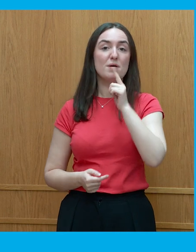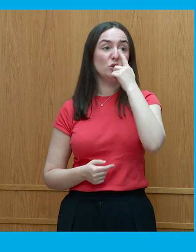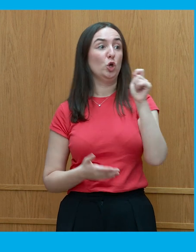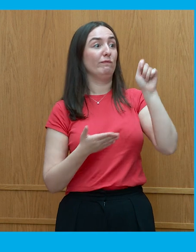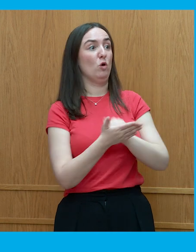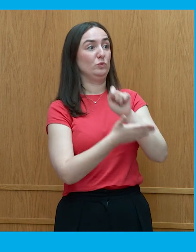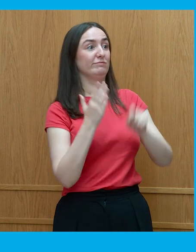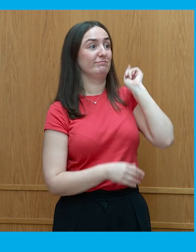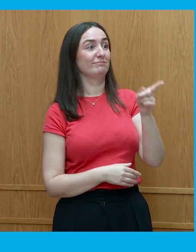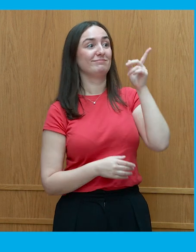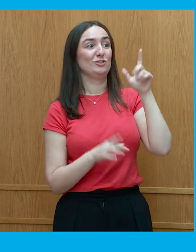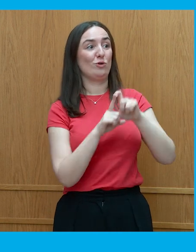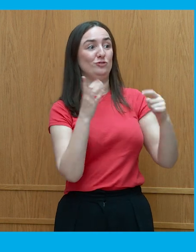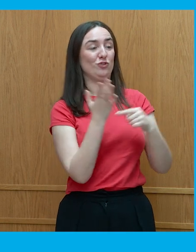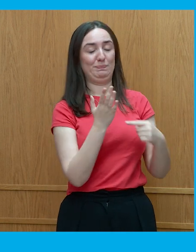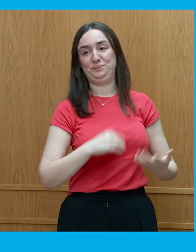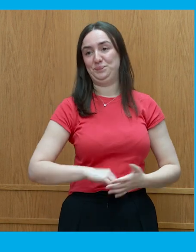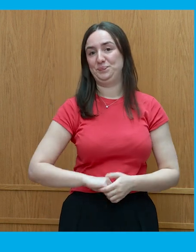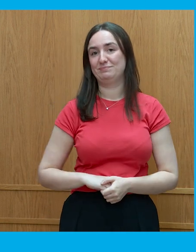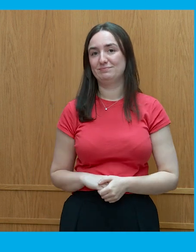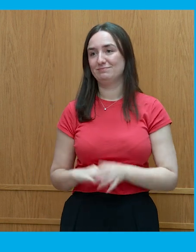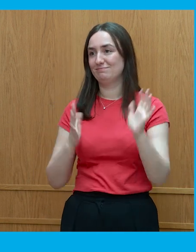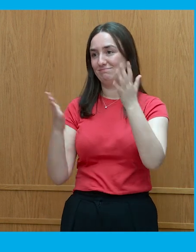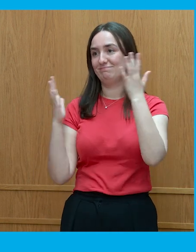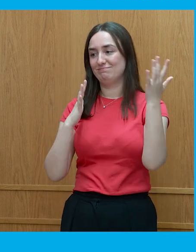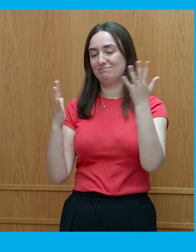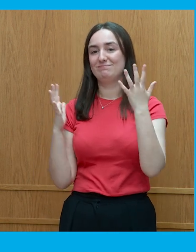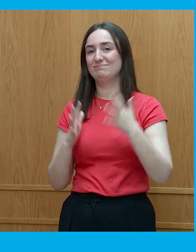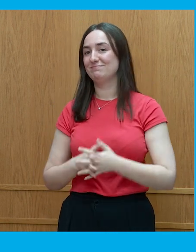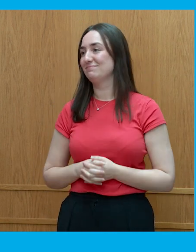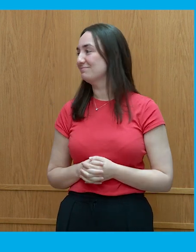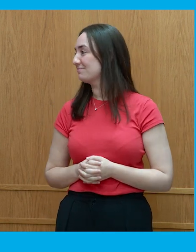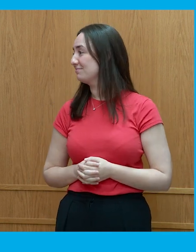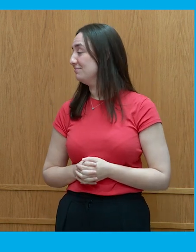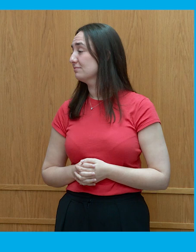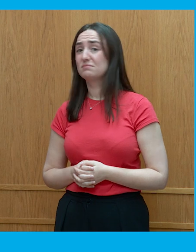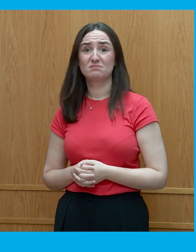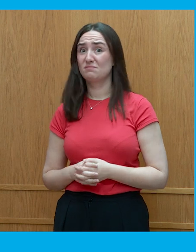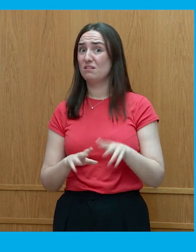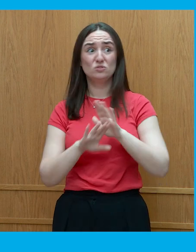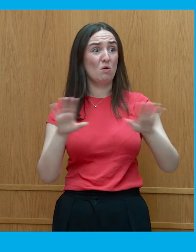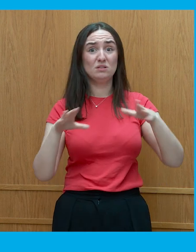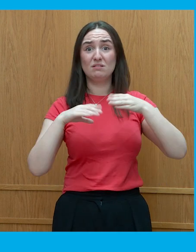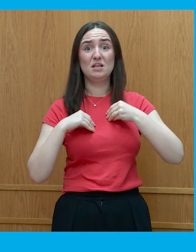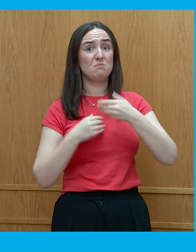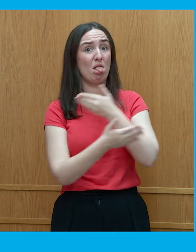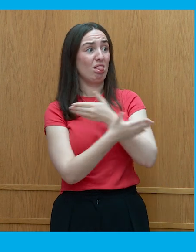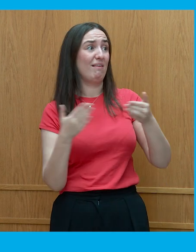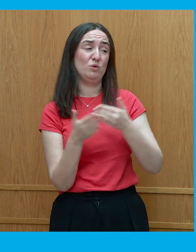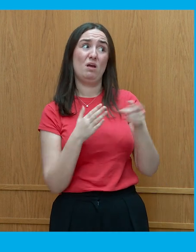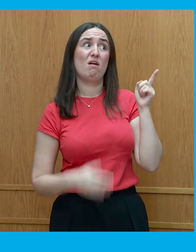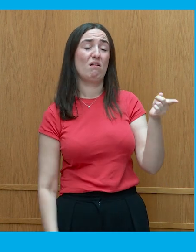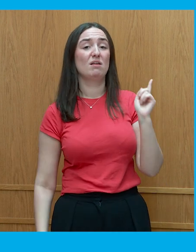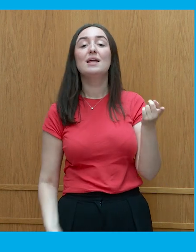Mr. Trump. But that may be an old-fashioned view. I mean, that is unacceptable language, which if you used it in the